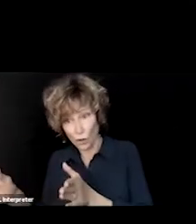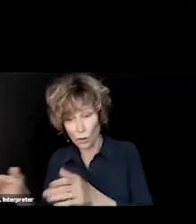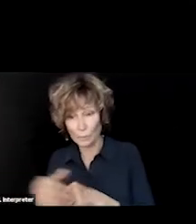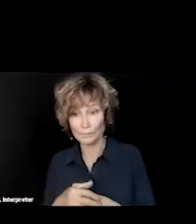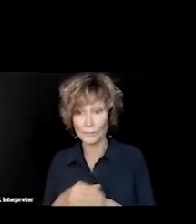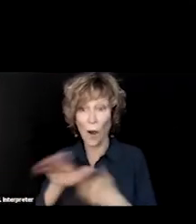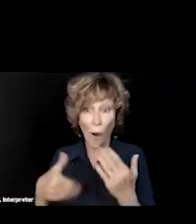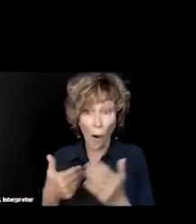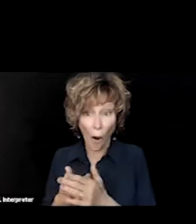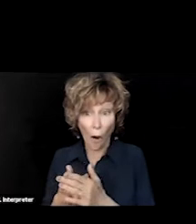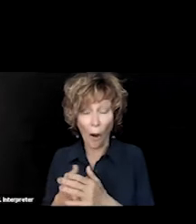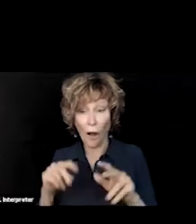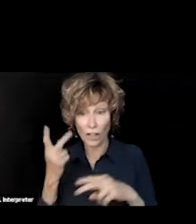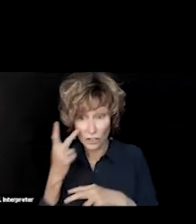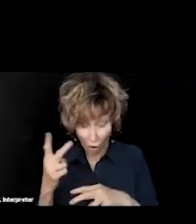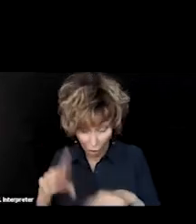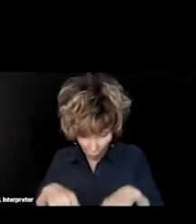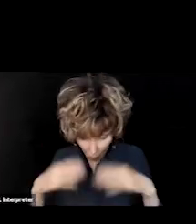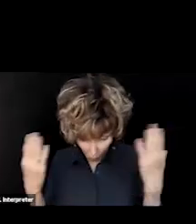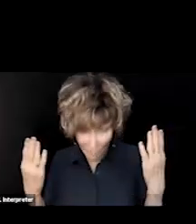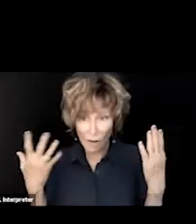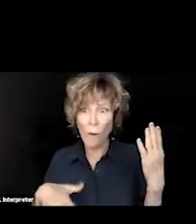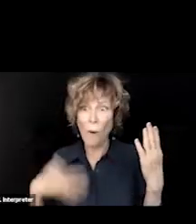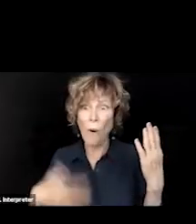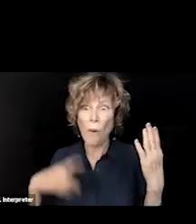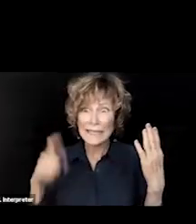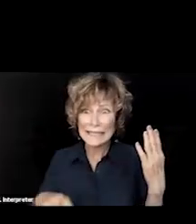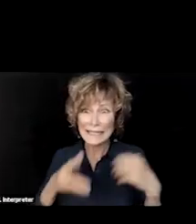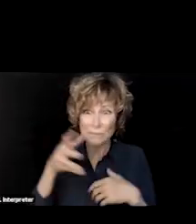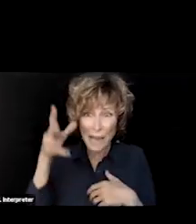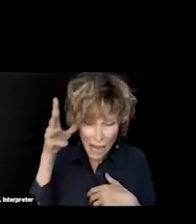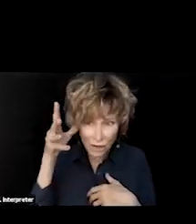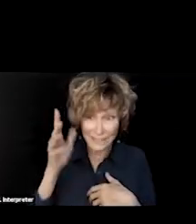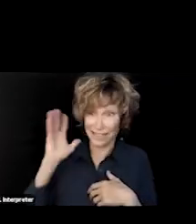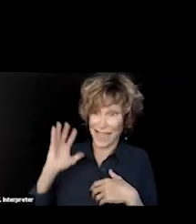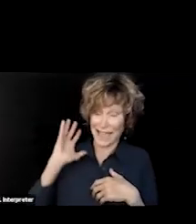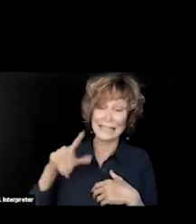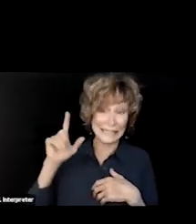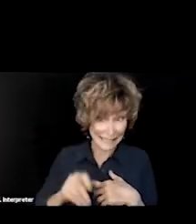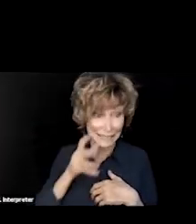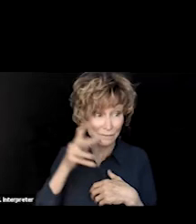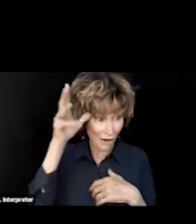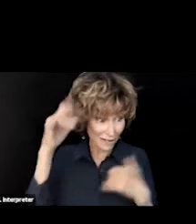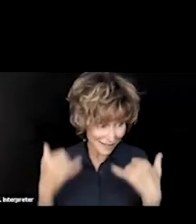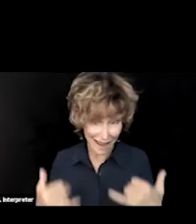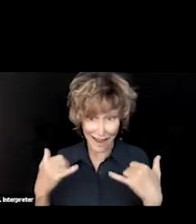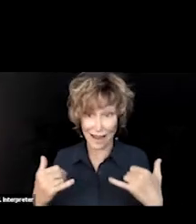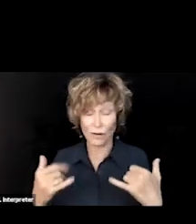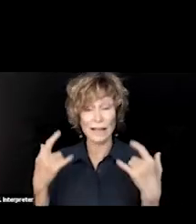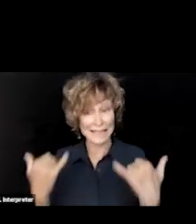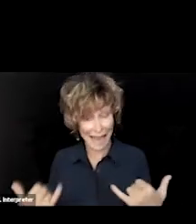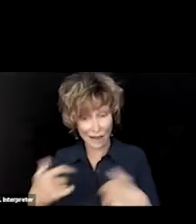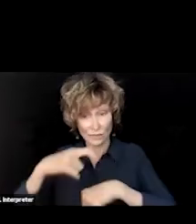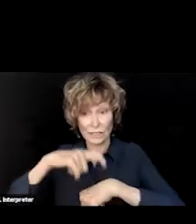the curtain and our eyes were opened. We needed parents then and we need parents now. This is the time. I invite